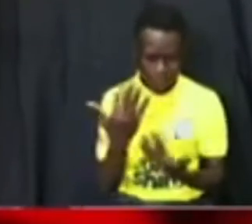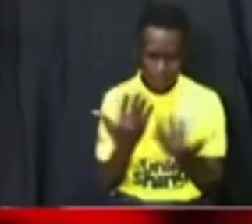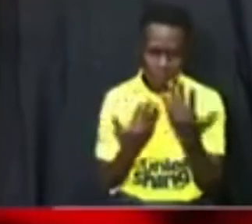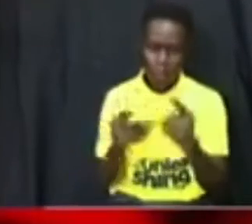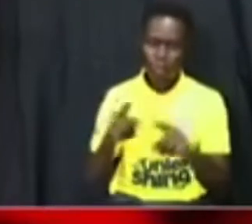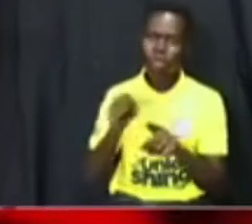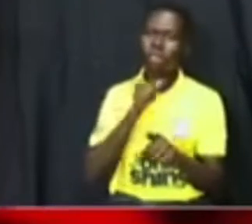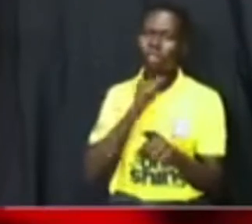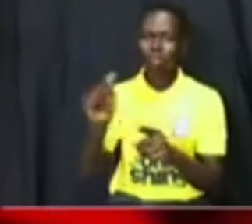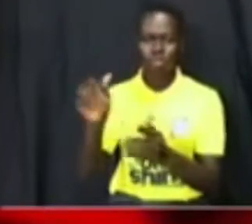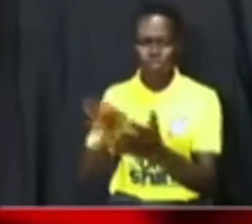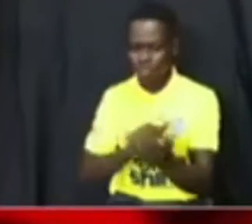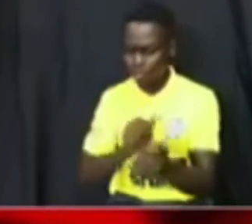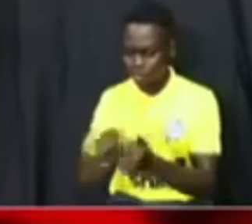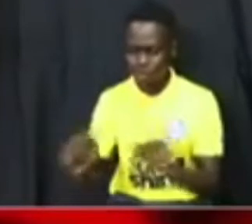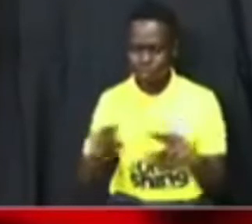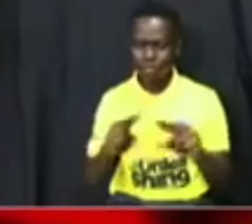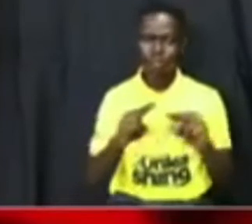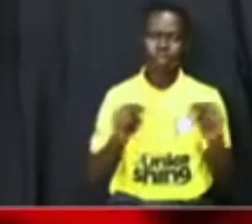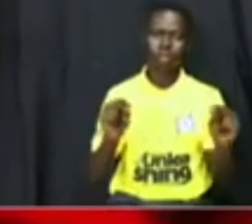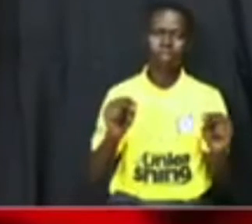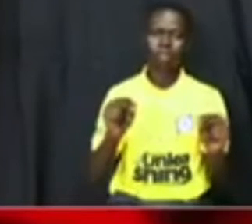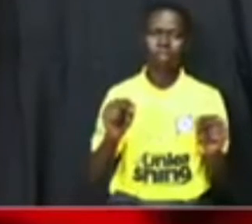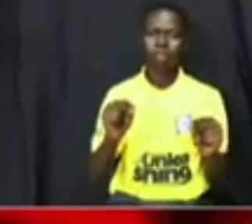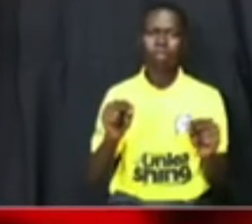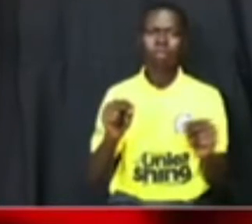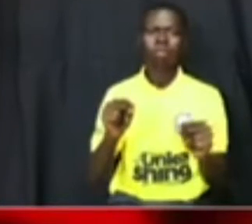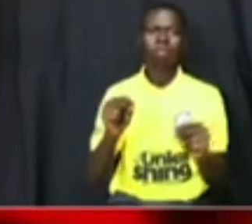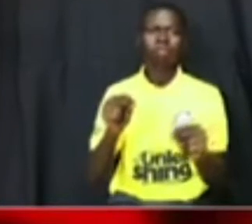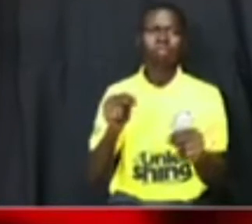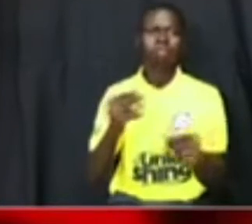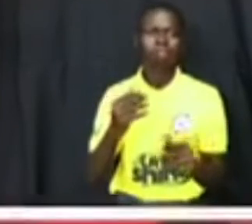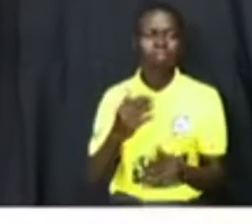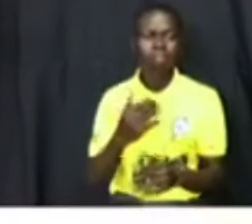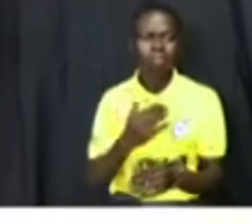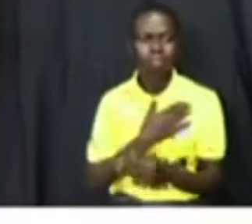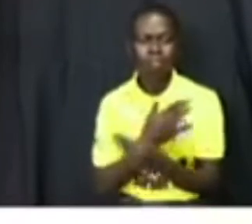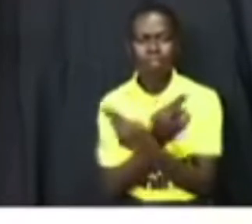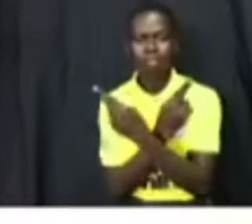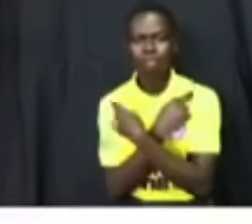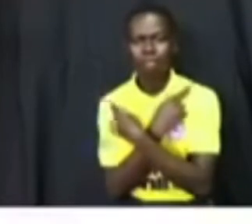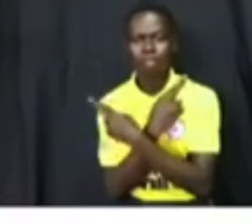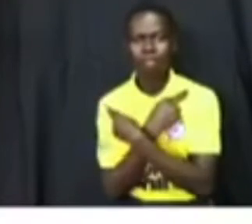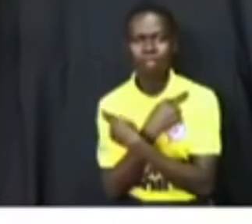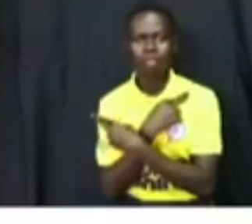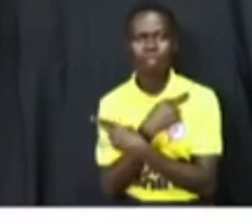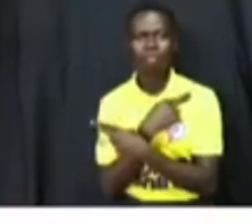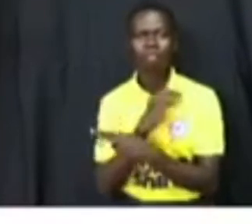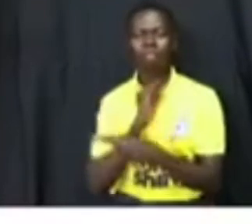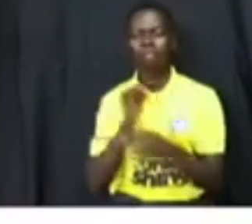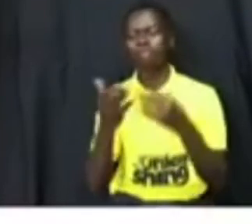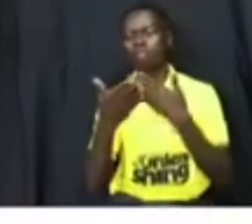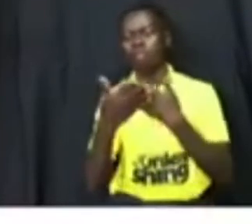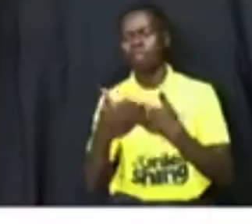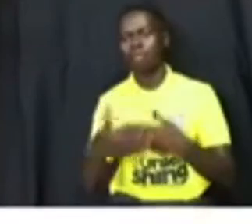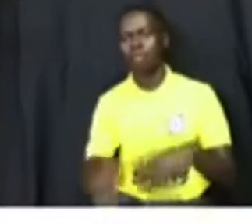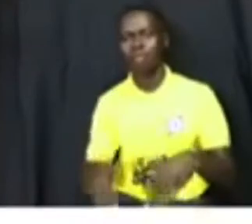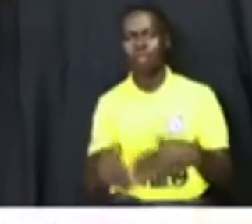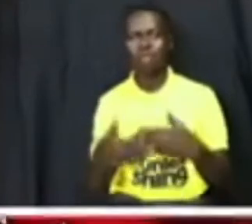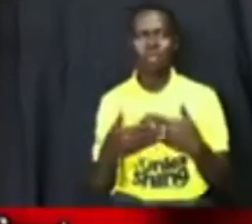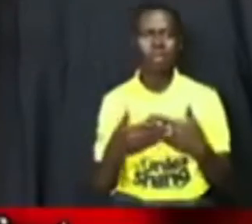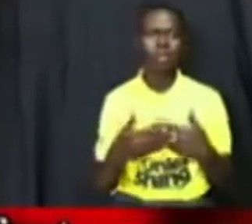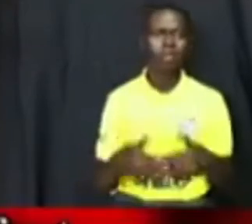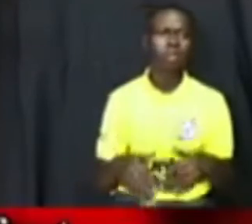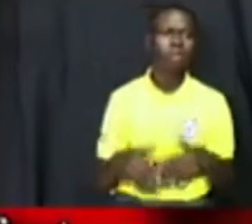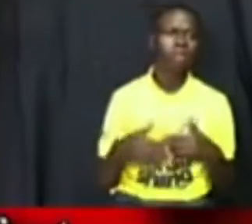not consumed. My rest is complete as I sit and